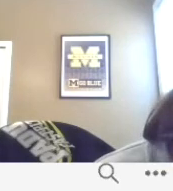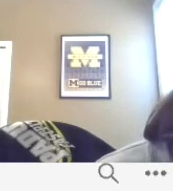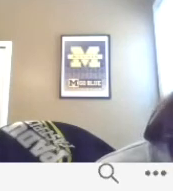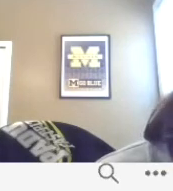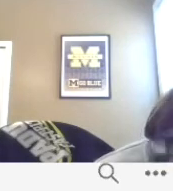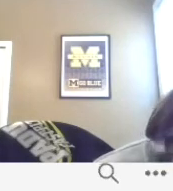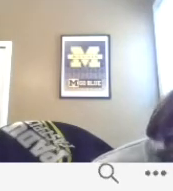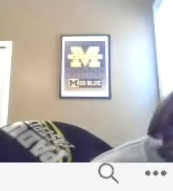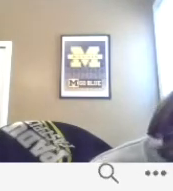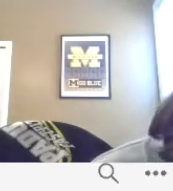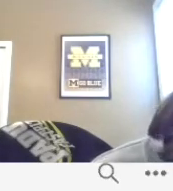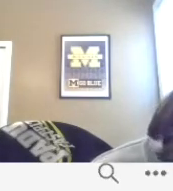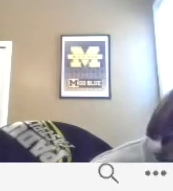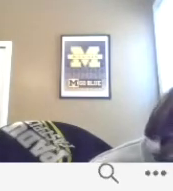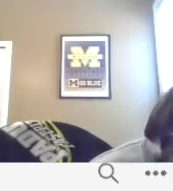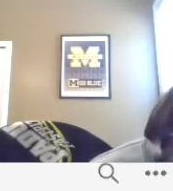Thank you.